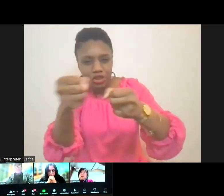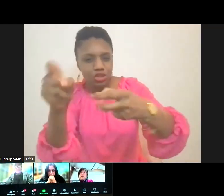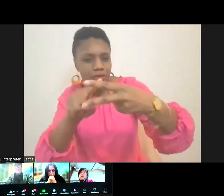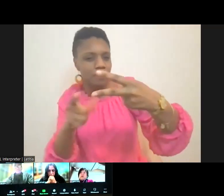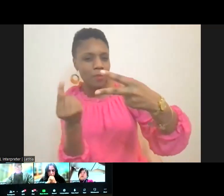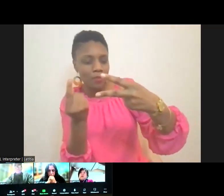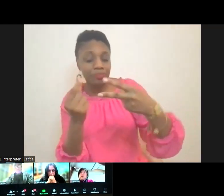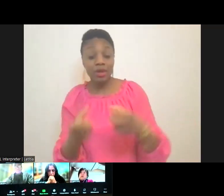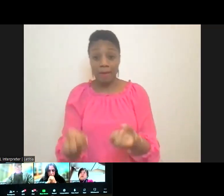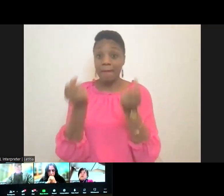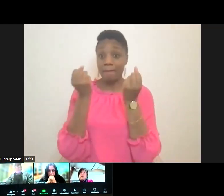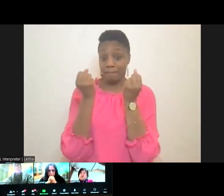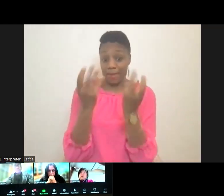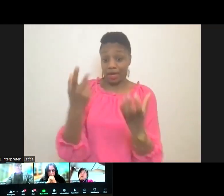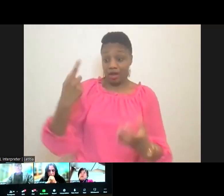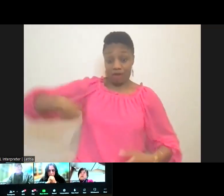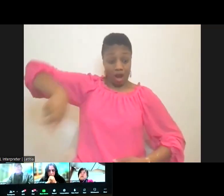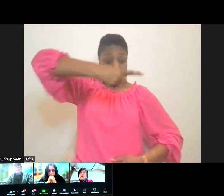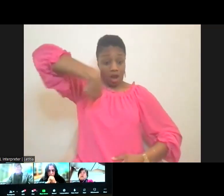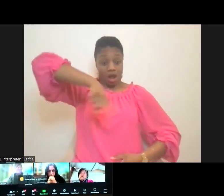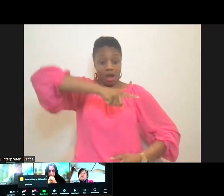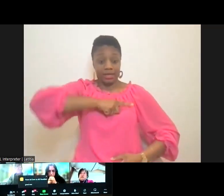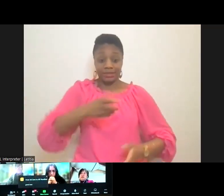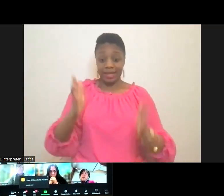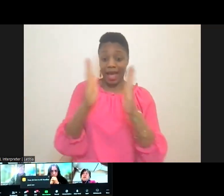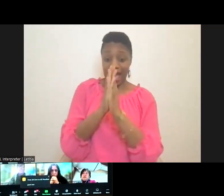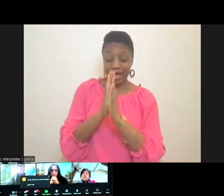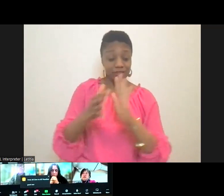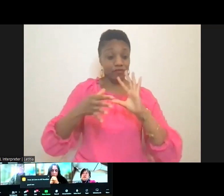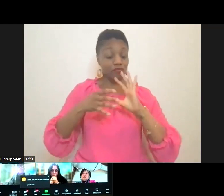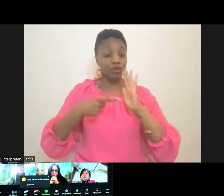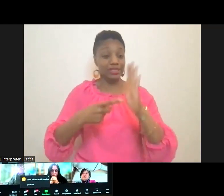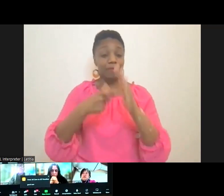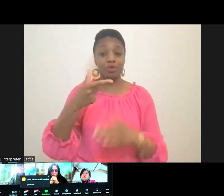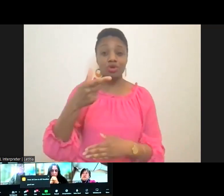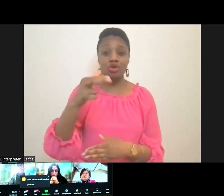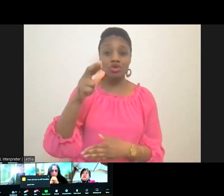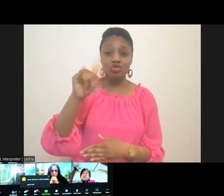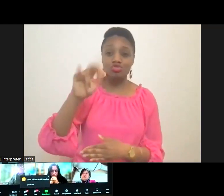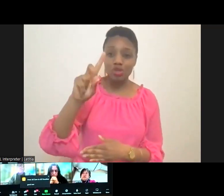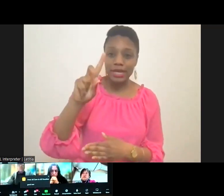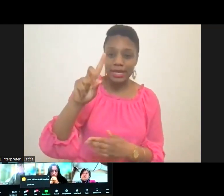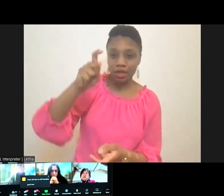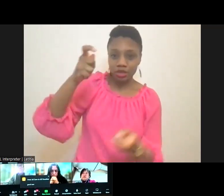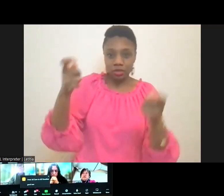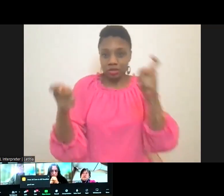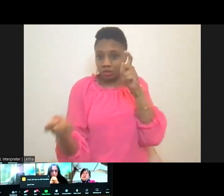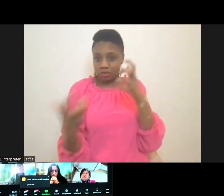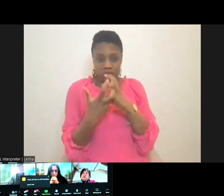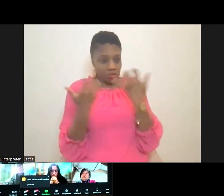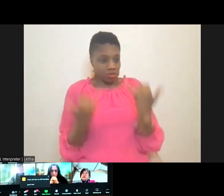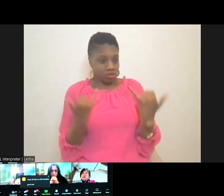a lot of us are being asked for input on things like the grid modernization proposals, sort of all,